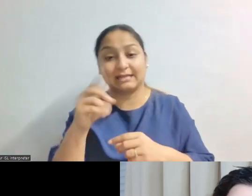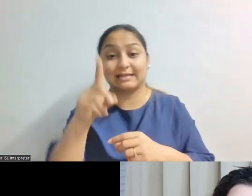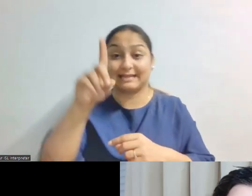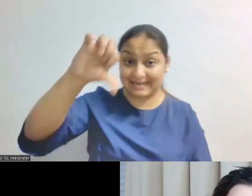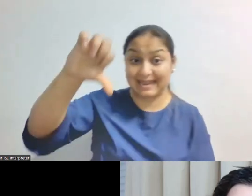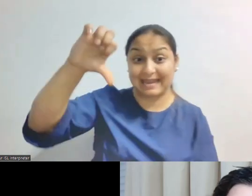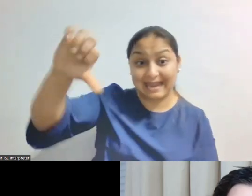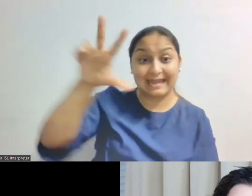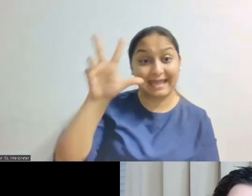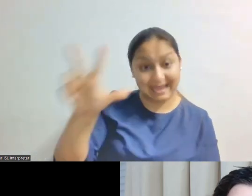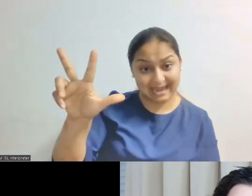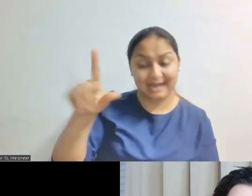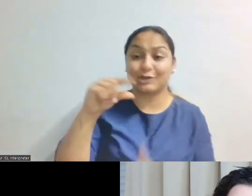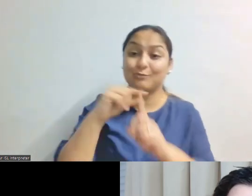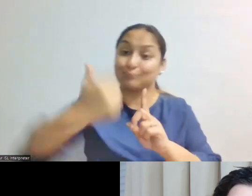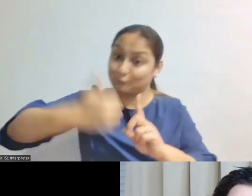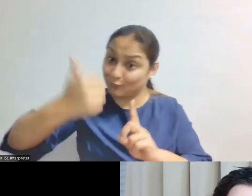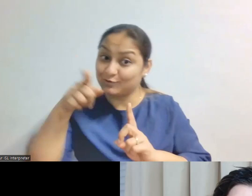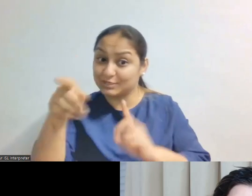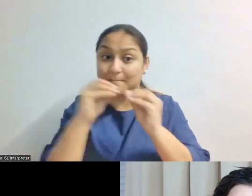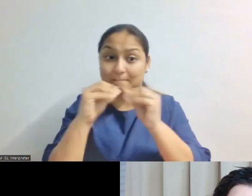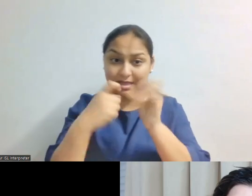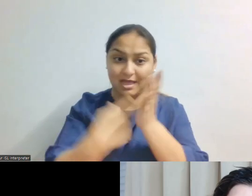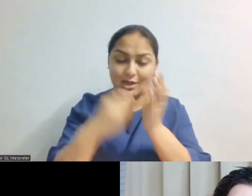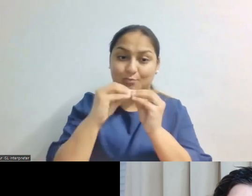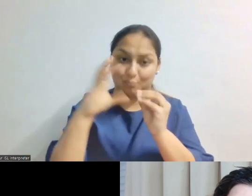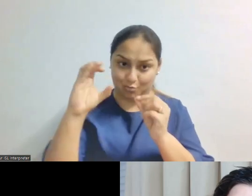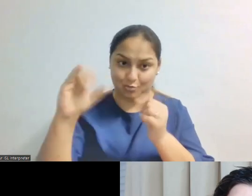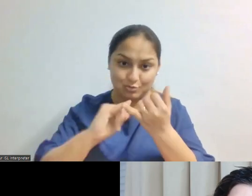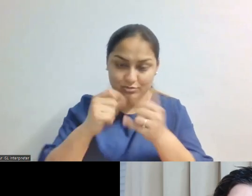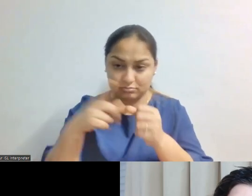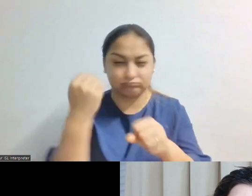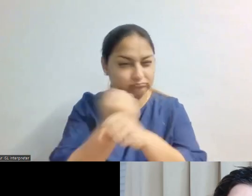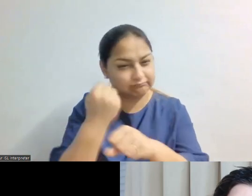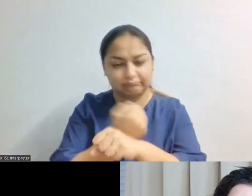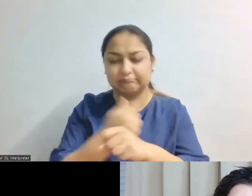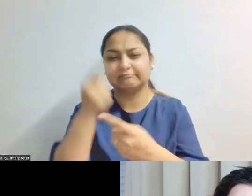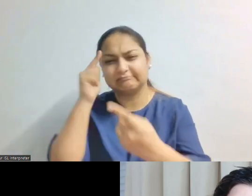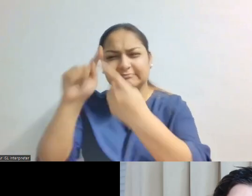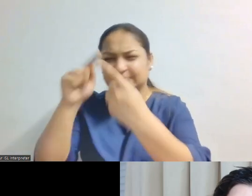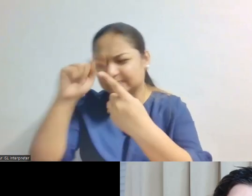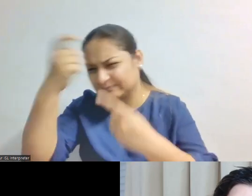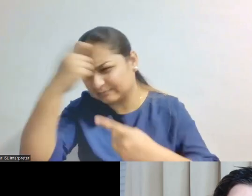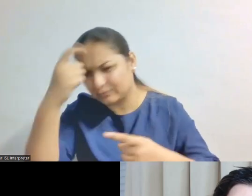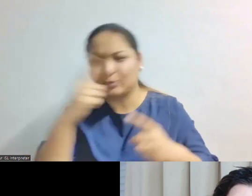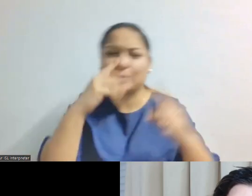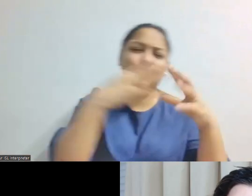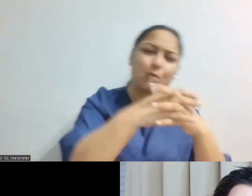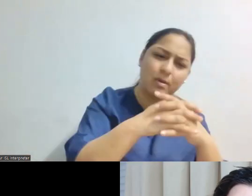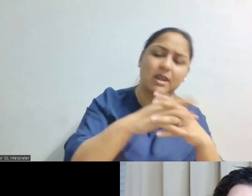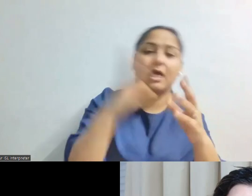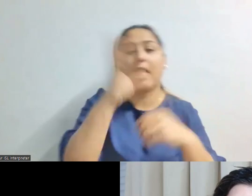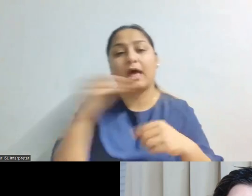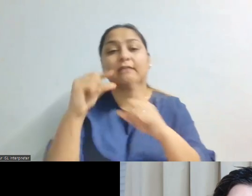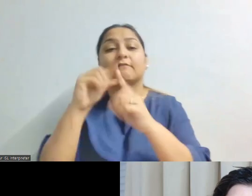1998, Professor Barbosa has actively worked on issues related to women in physics.